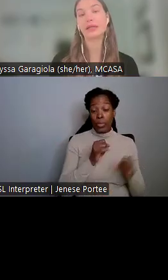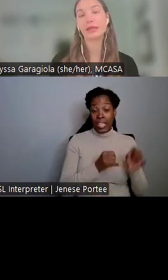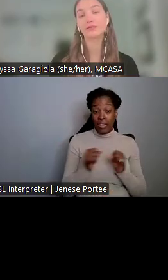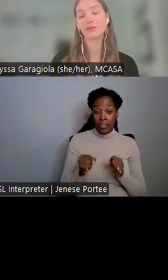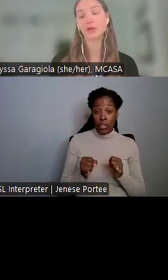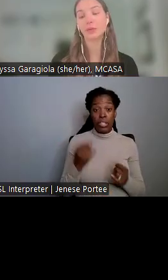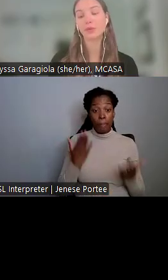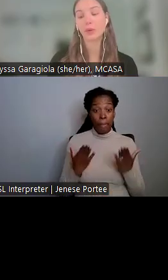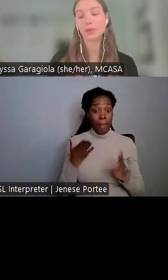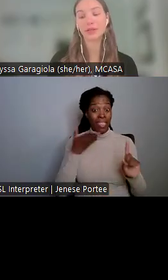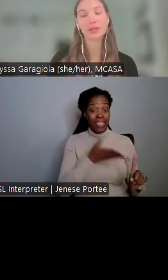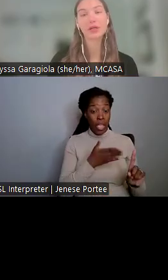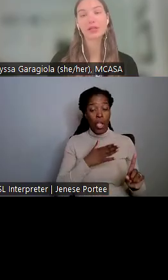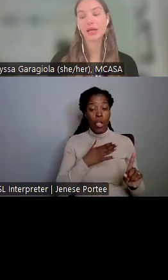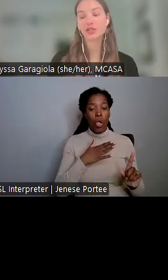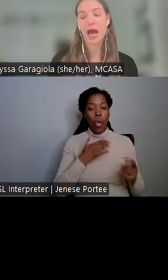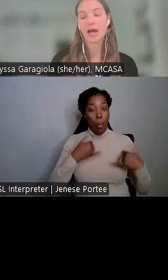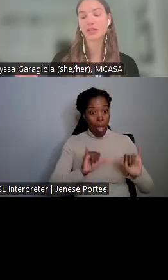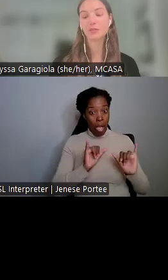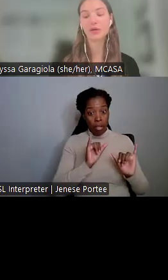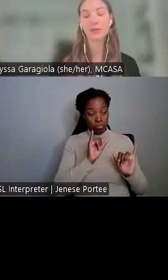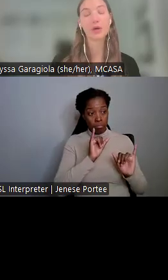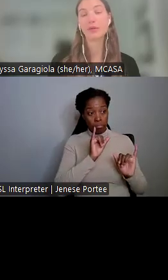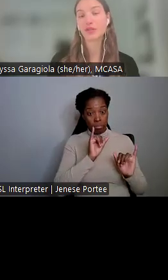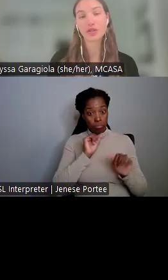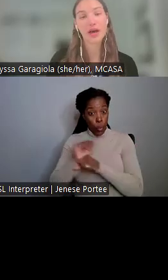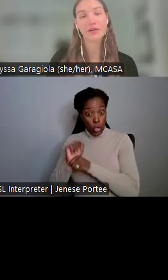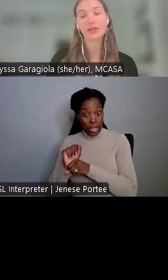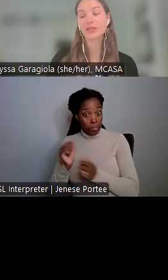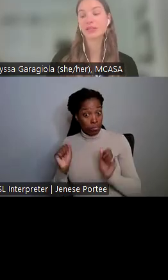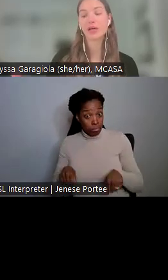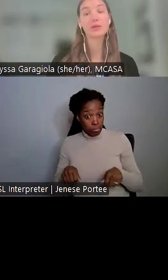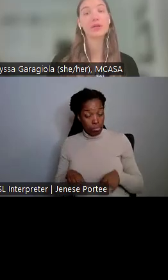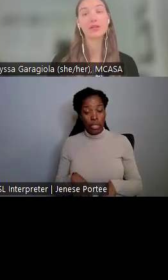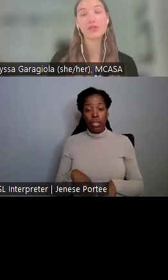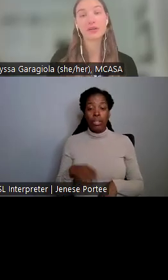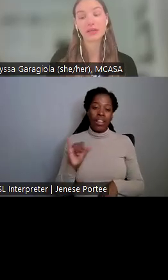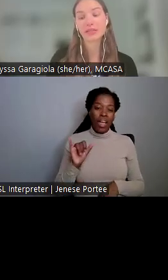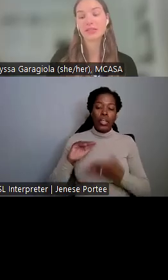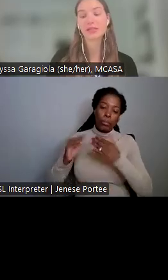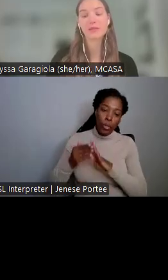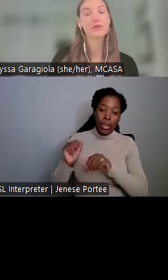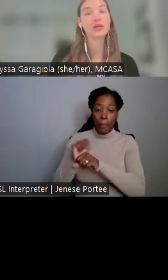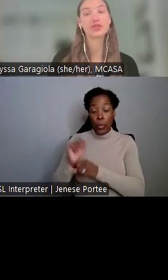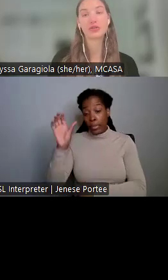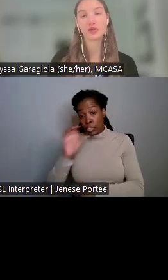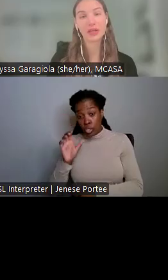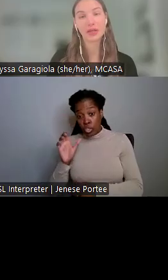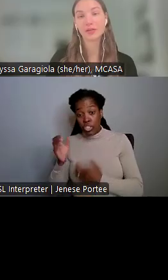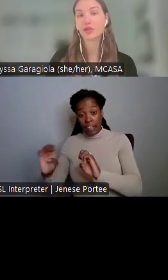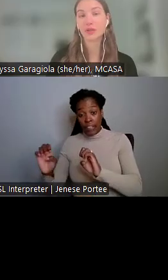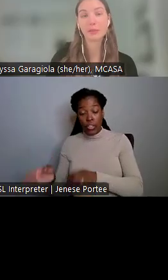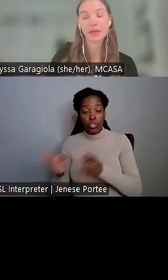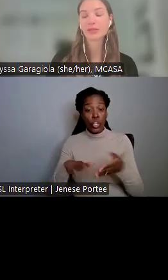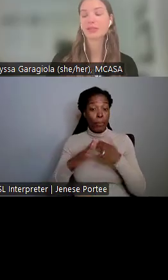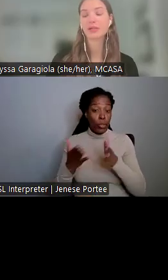participating in gainful employment, such as employment search efforts, community service, vocational